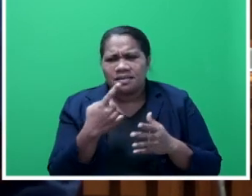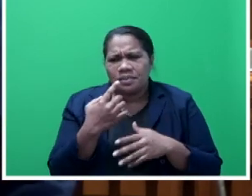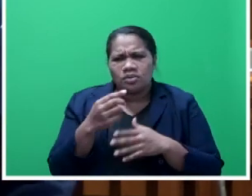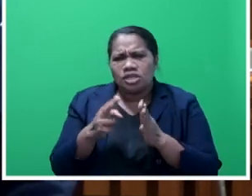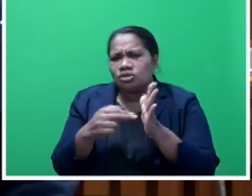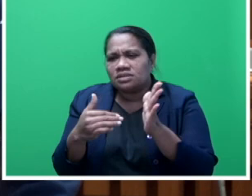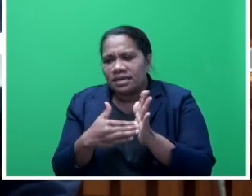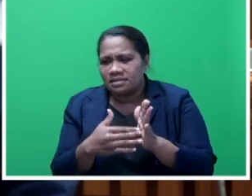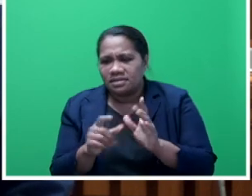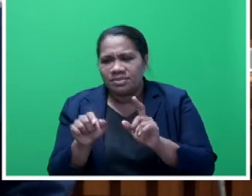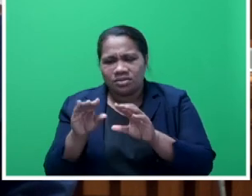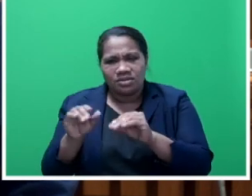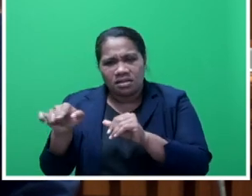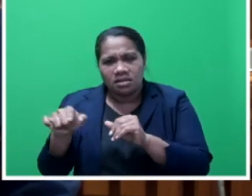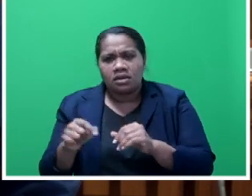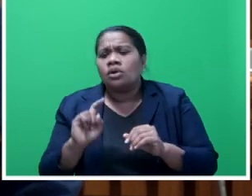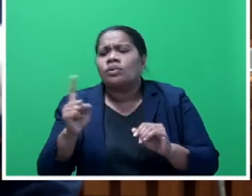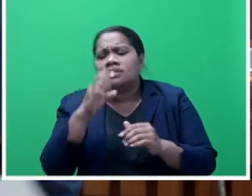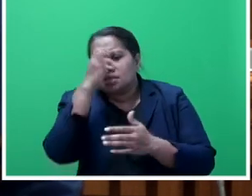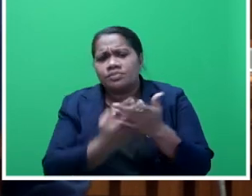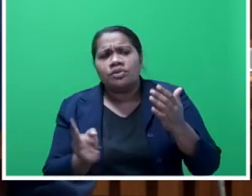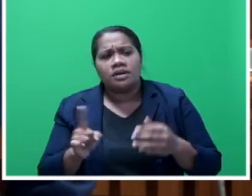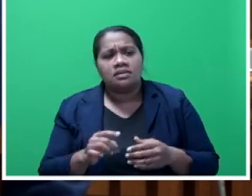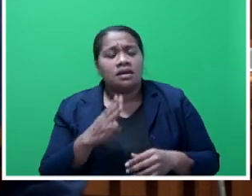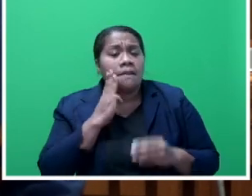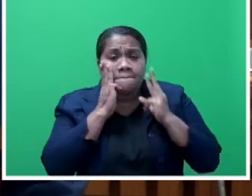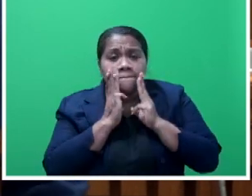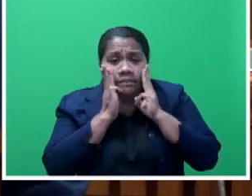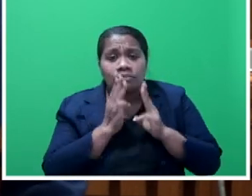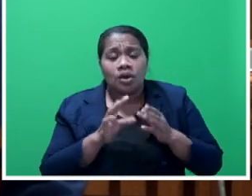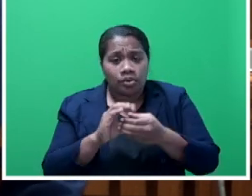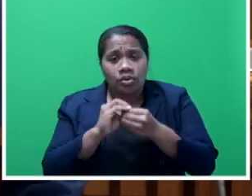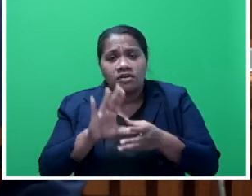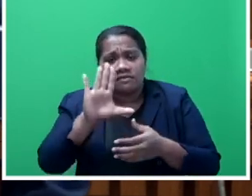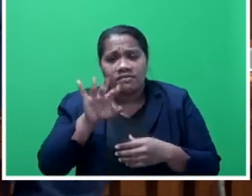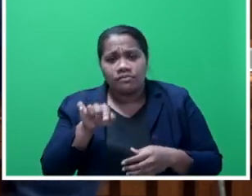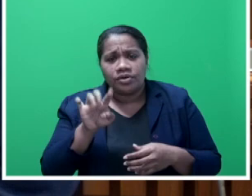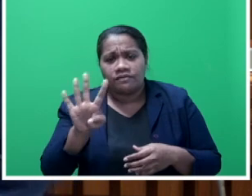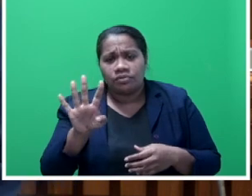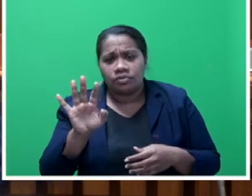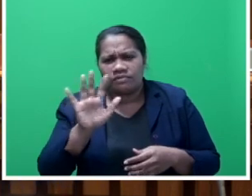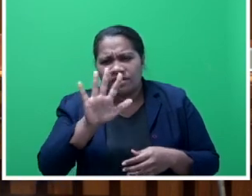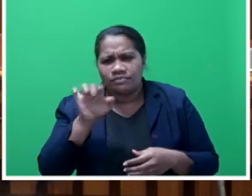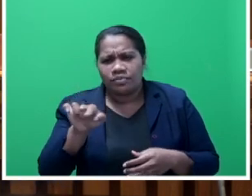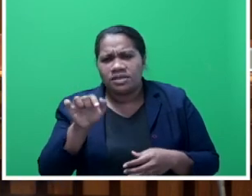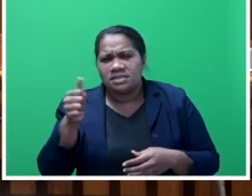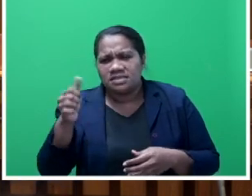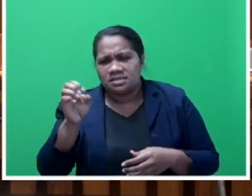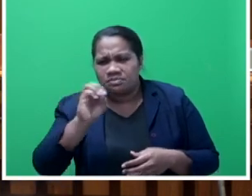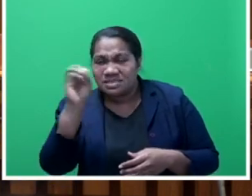in New Zealand? The Maoris only own 5.4, 5.6% of the land in New Zealand. In Fiji, it's